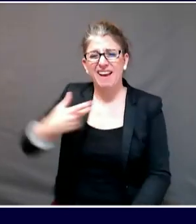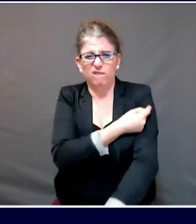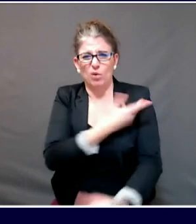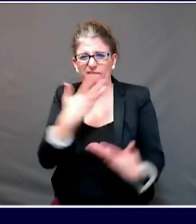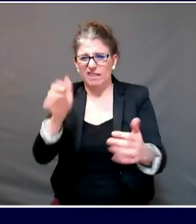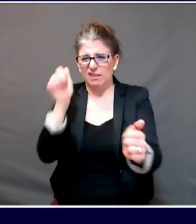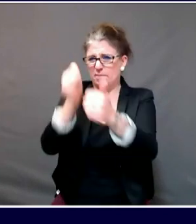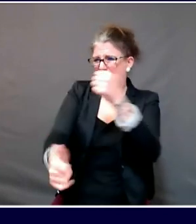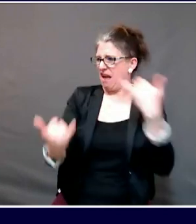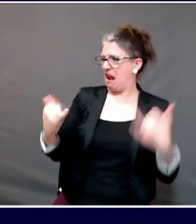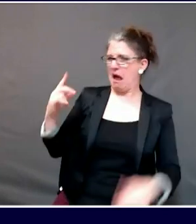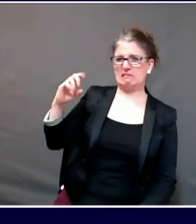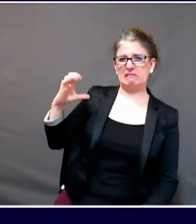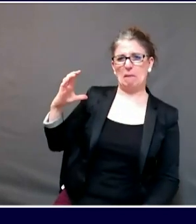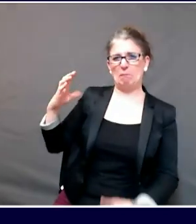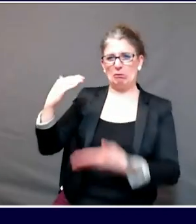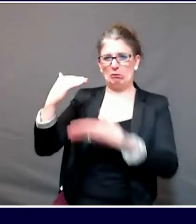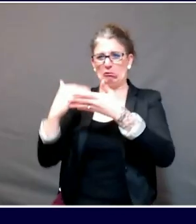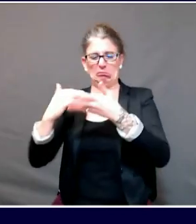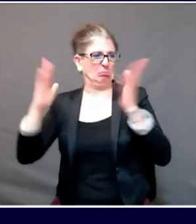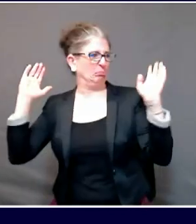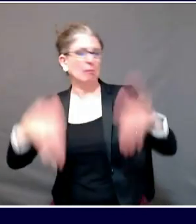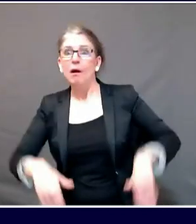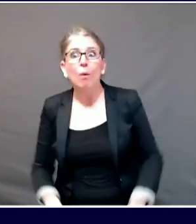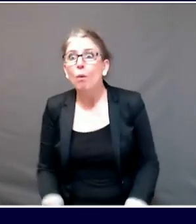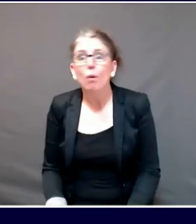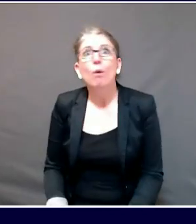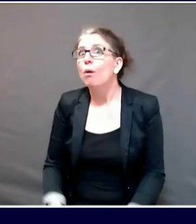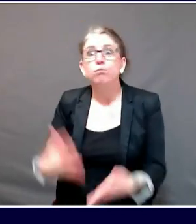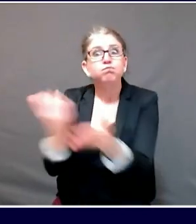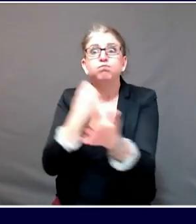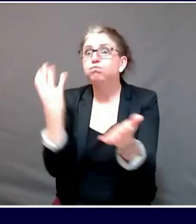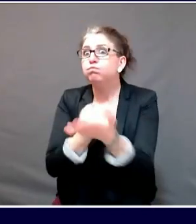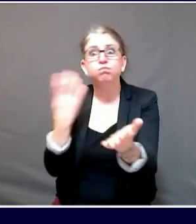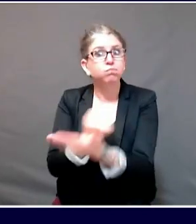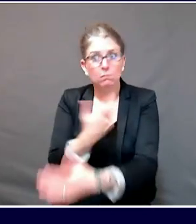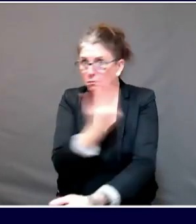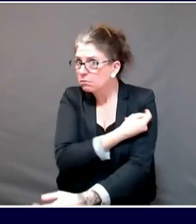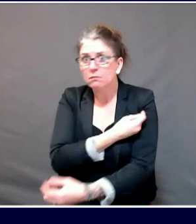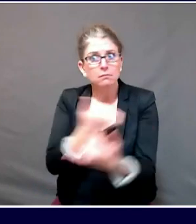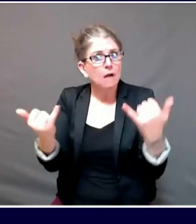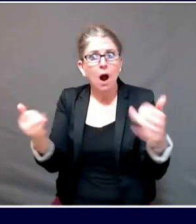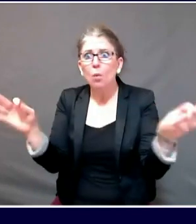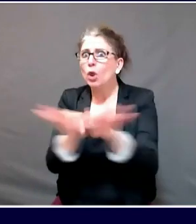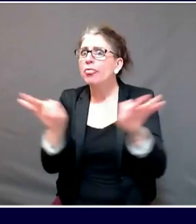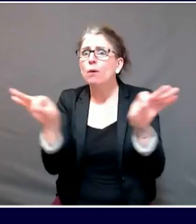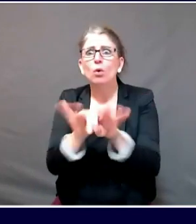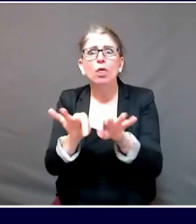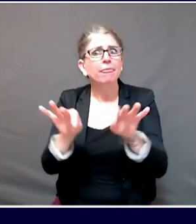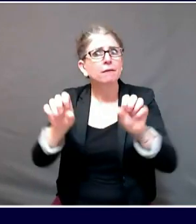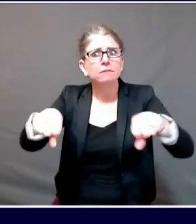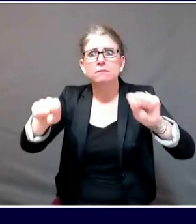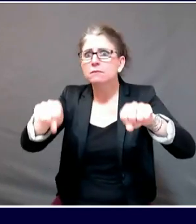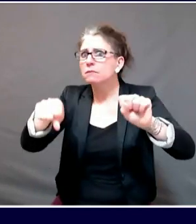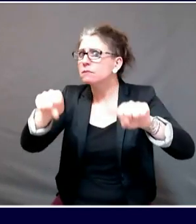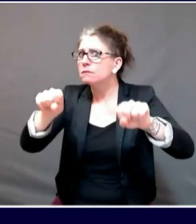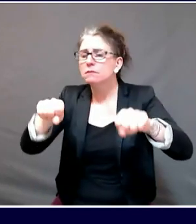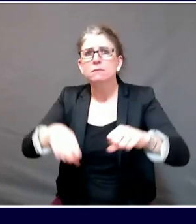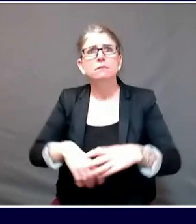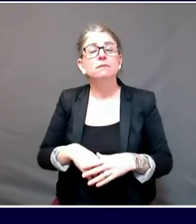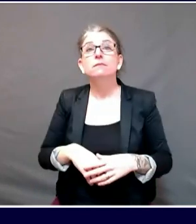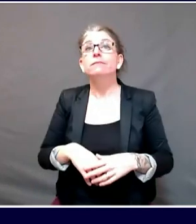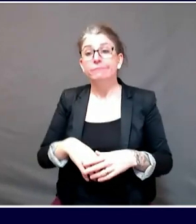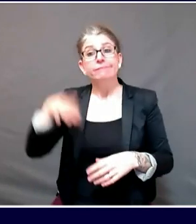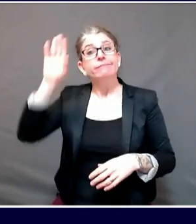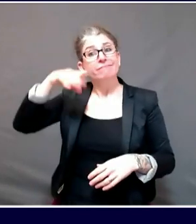shot and you have been worried that you have missed your window, that's not the case. You can still go get your